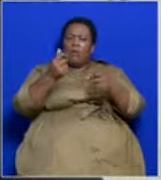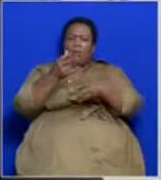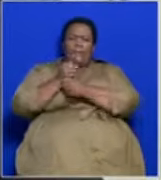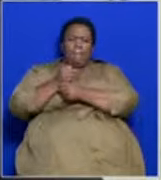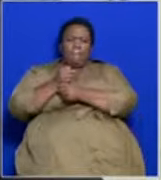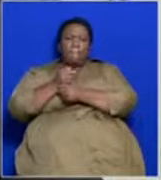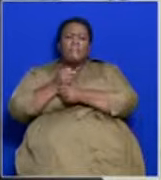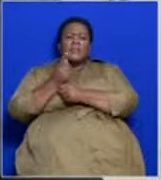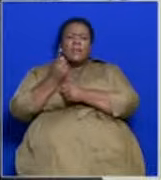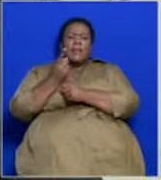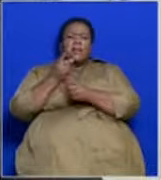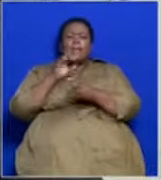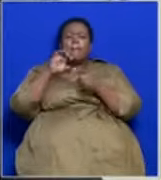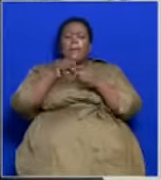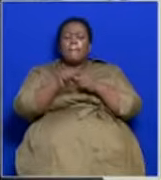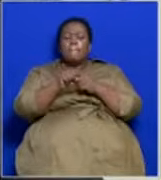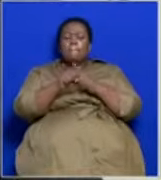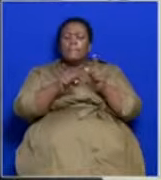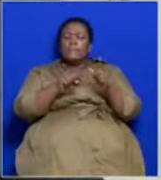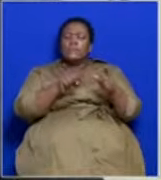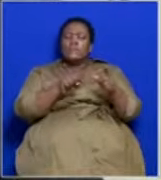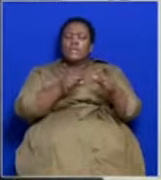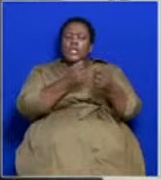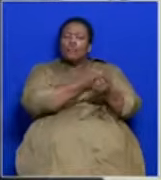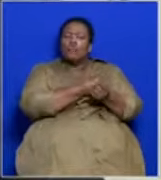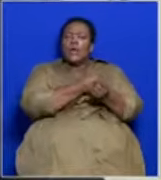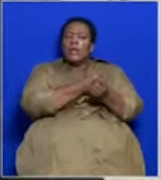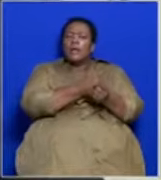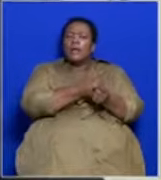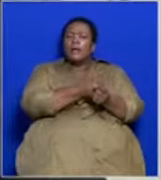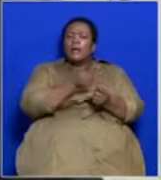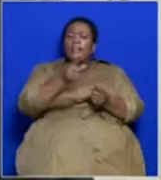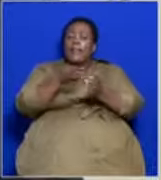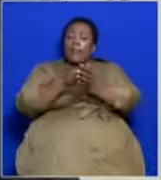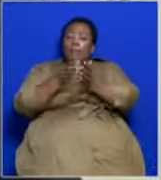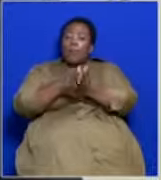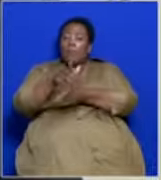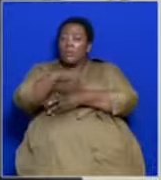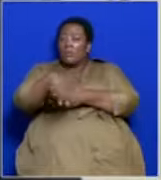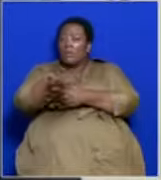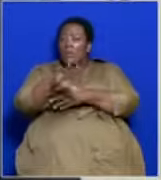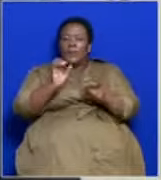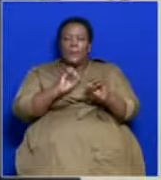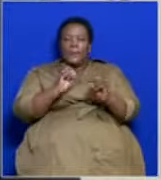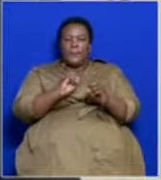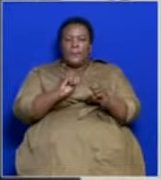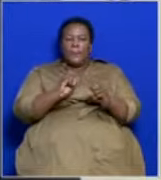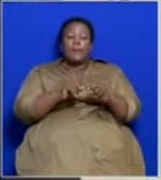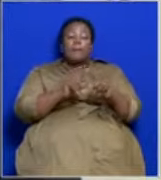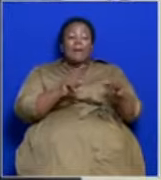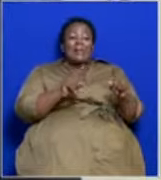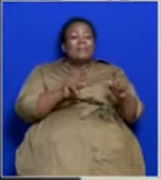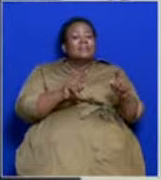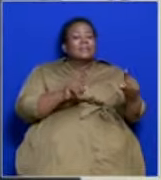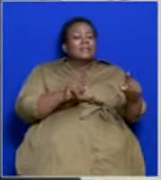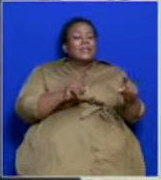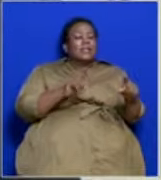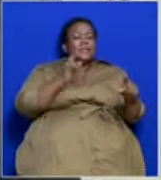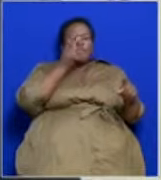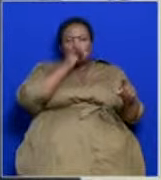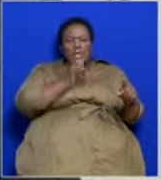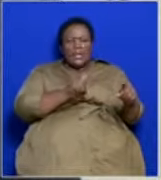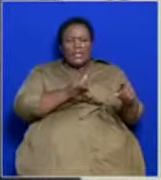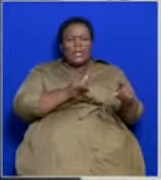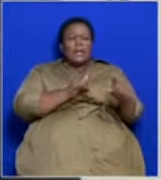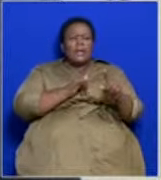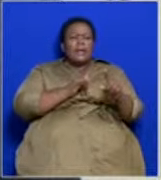tracking of the vehicle, however, the tracker was no longer functional. The invoice of